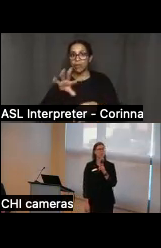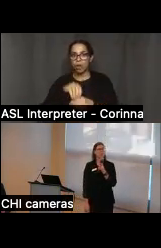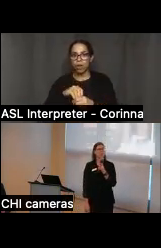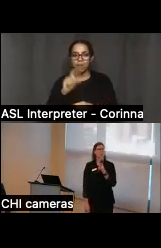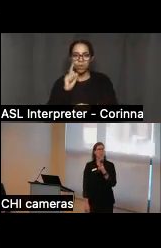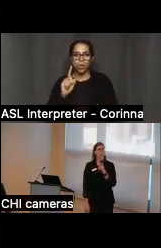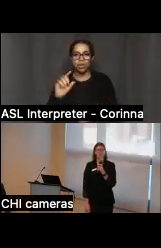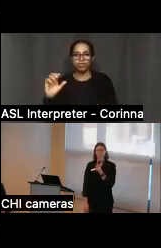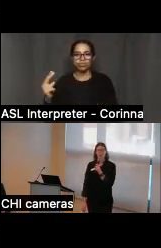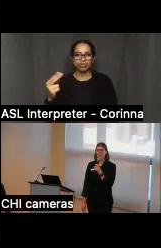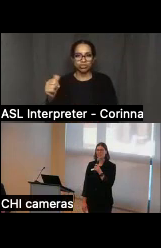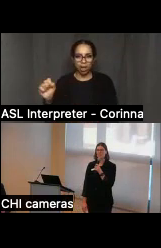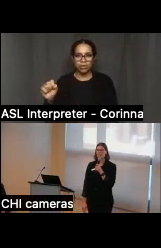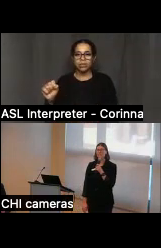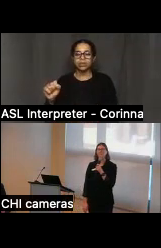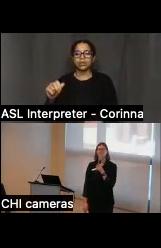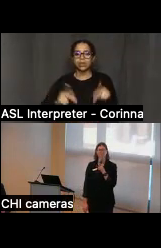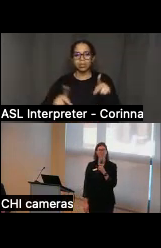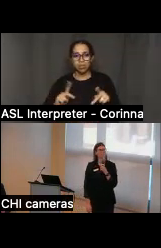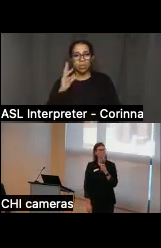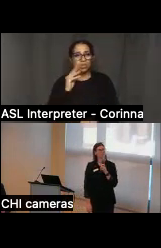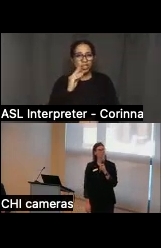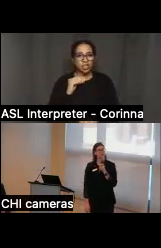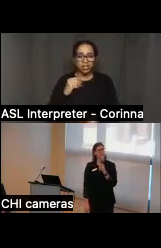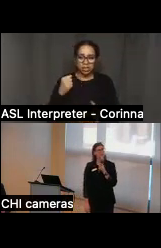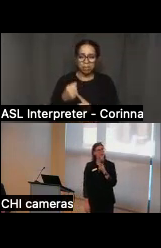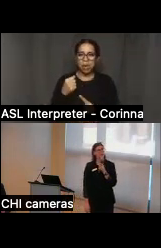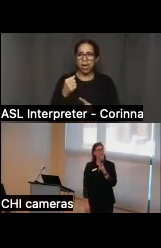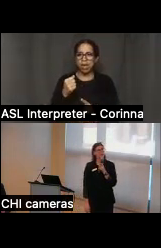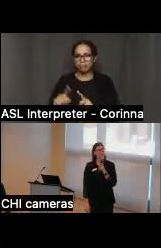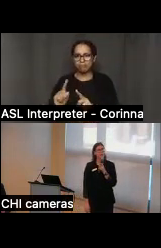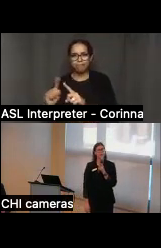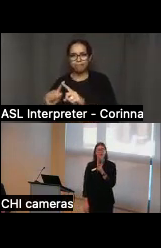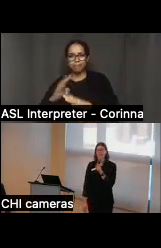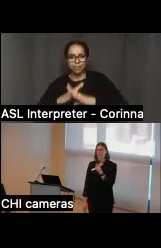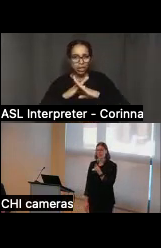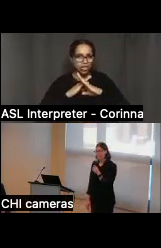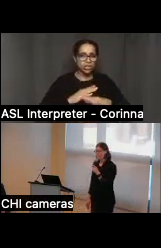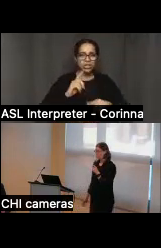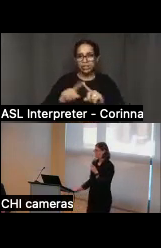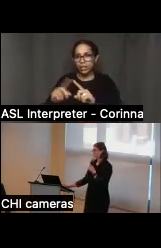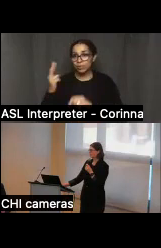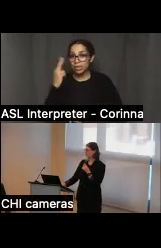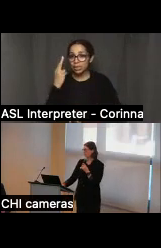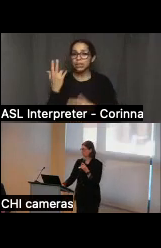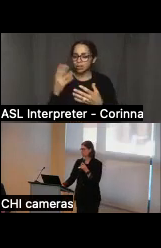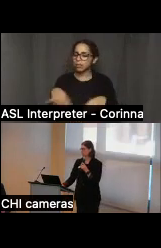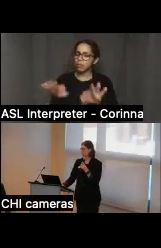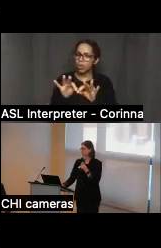people impacted by lots of things, and I think that's a very really important thing to check out as well.